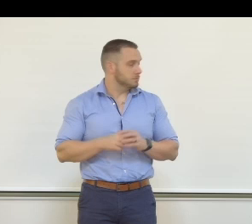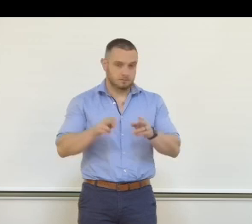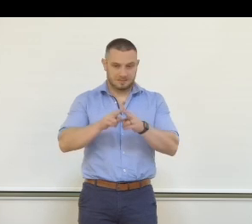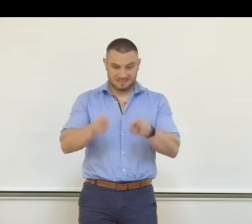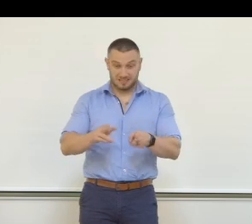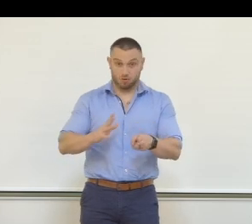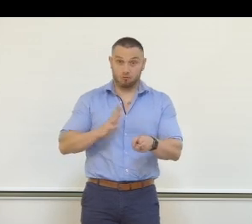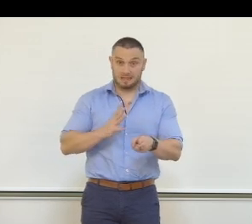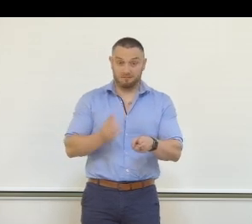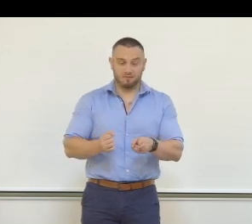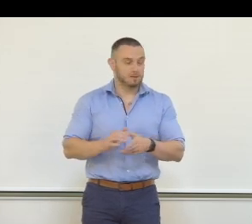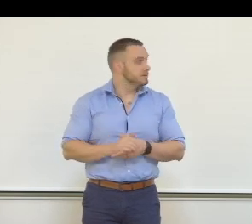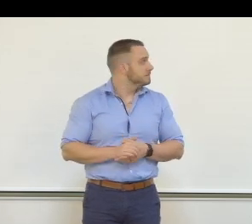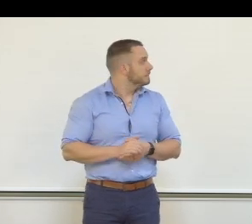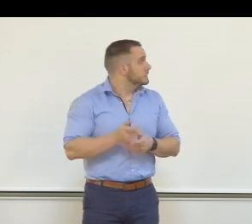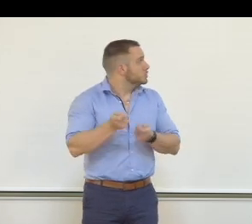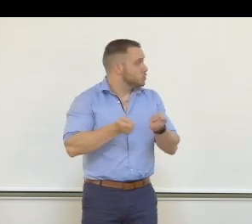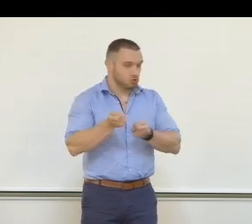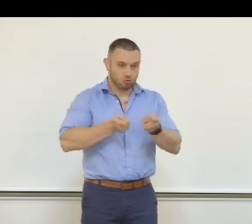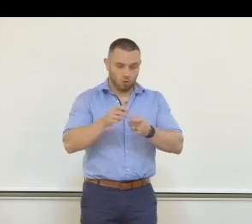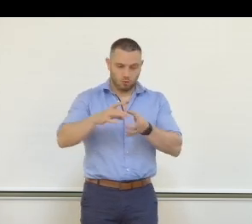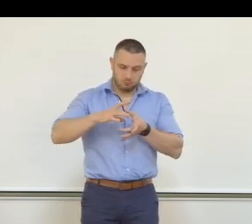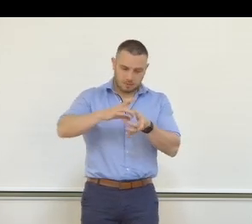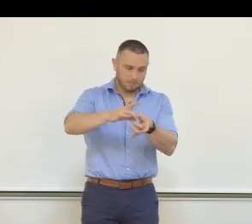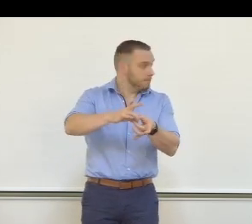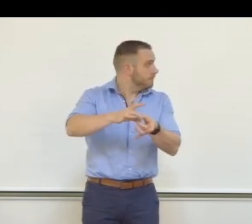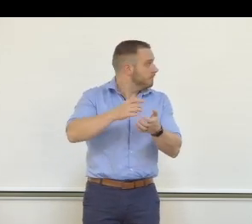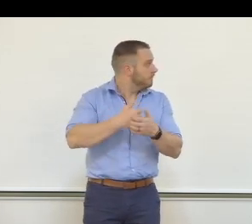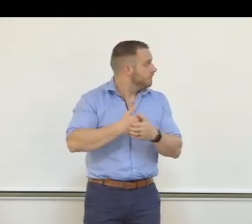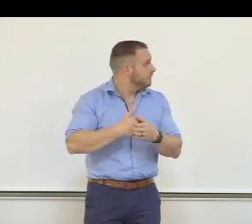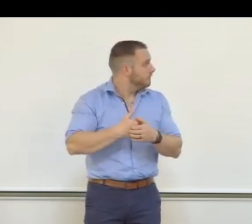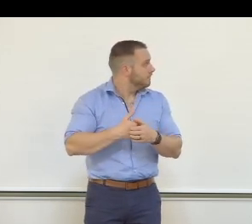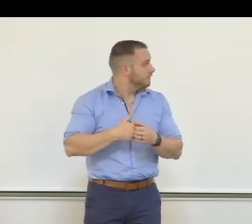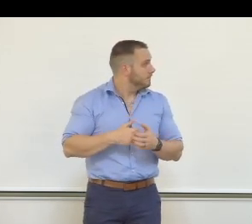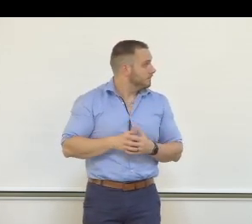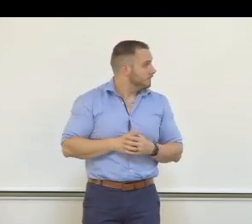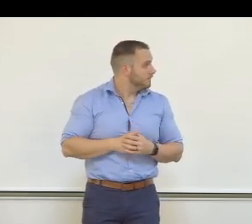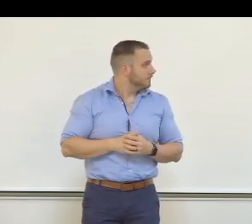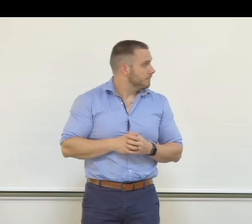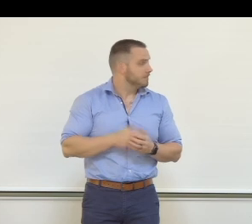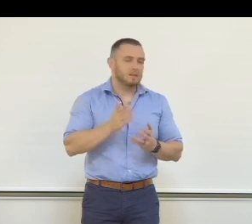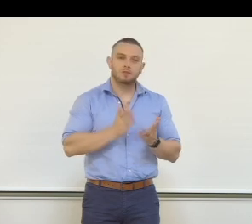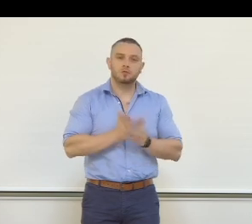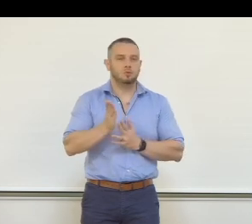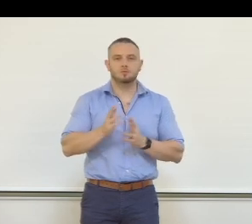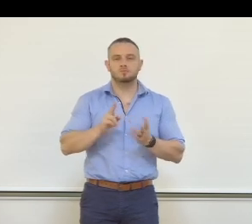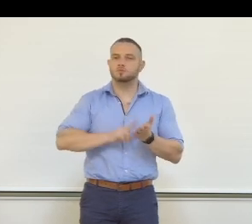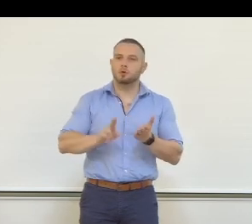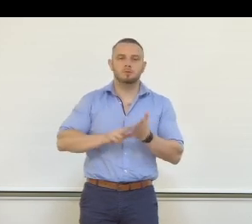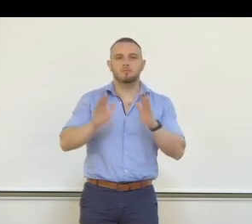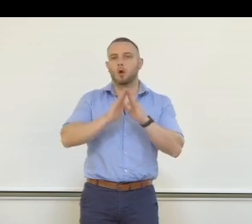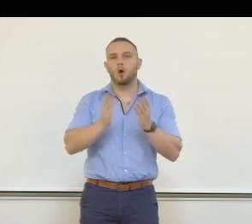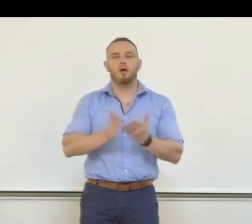already existing. We have a control room that's connected to it. So these are run under Earth conditions, just normal Earth